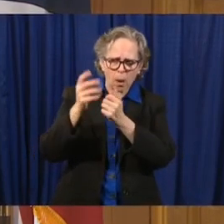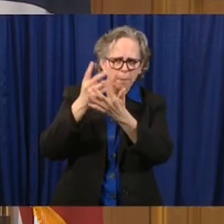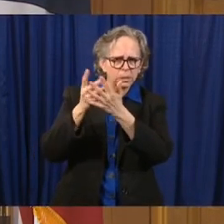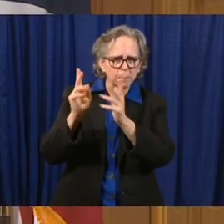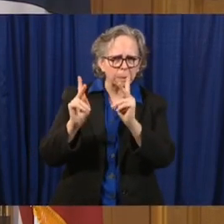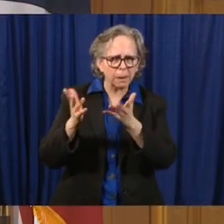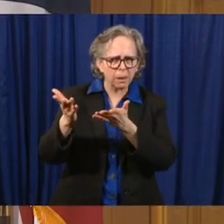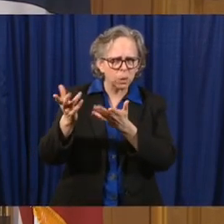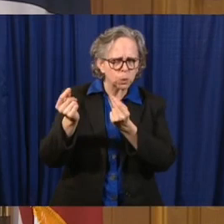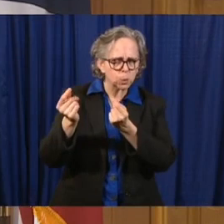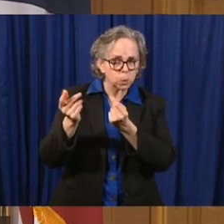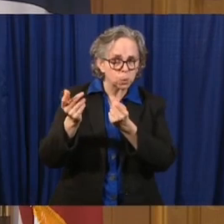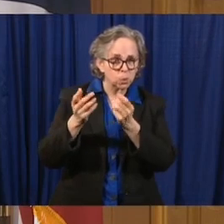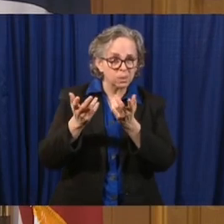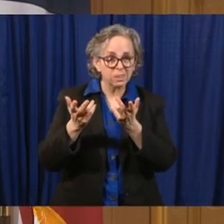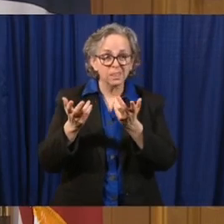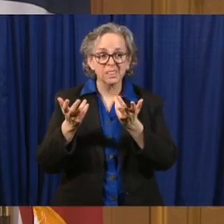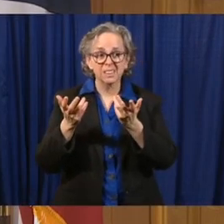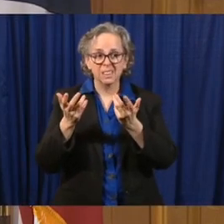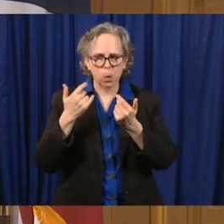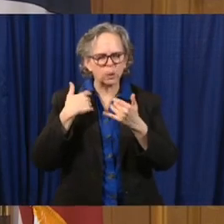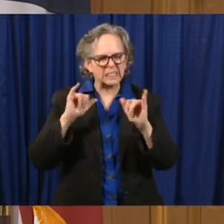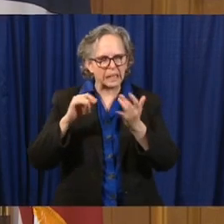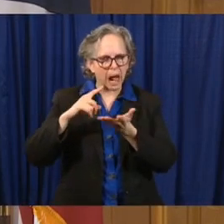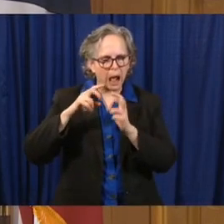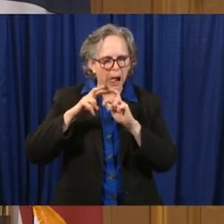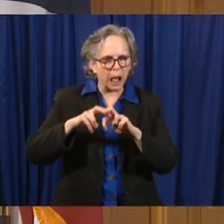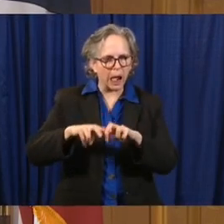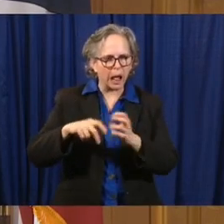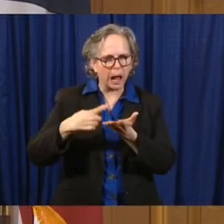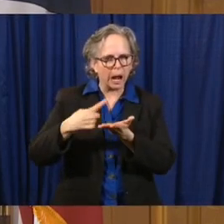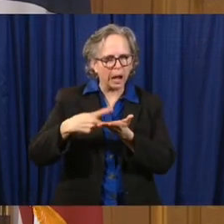to speak. And that question is, who needs to be in prison?